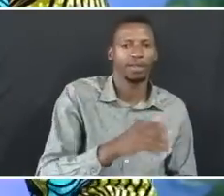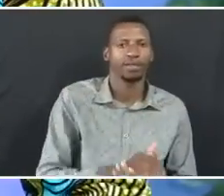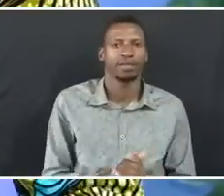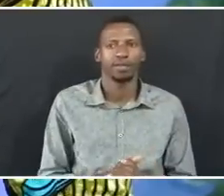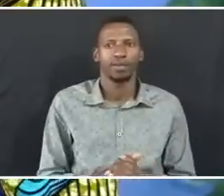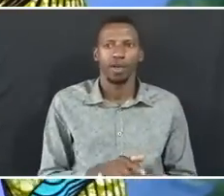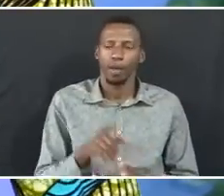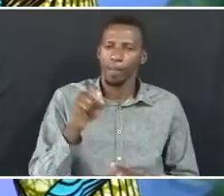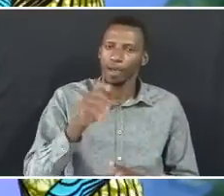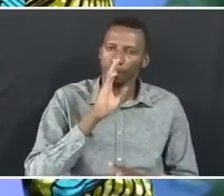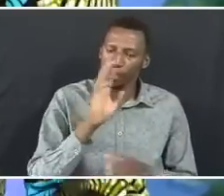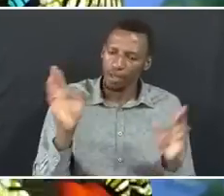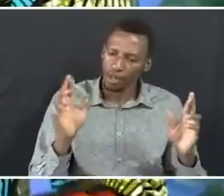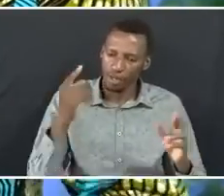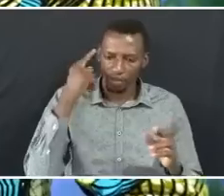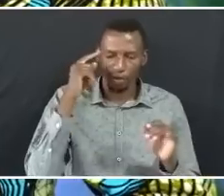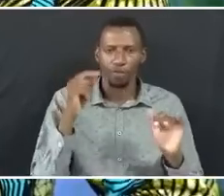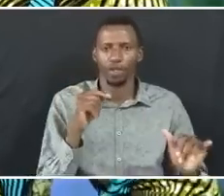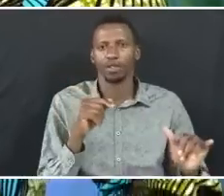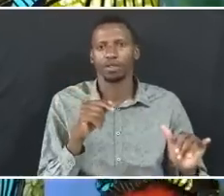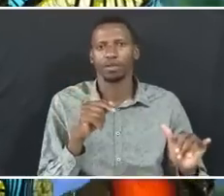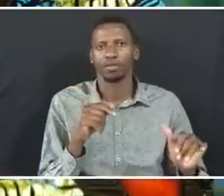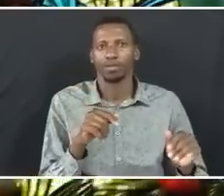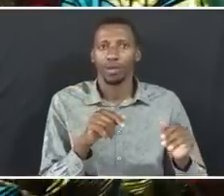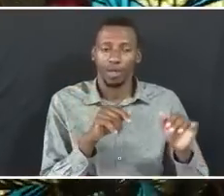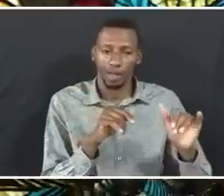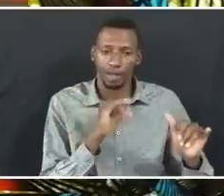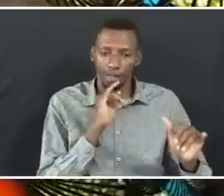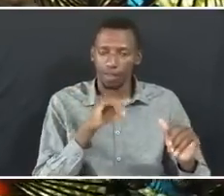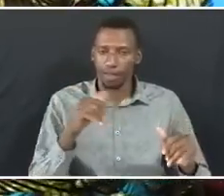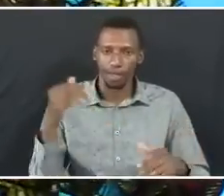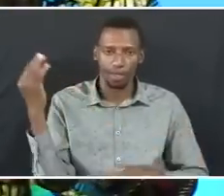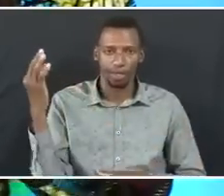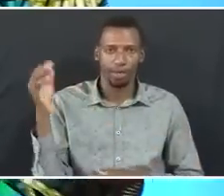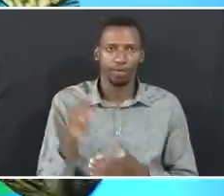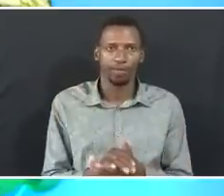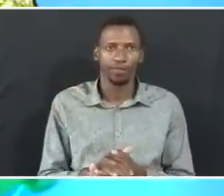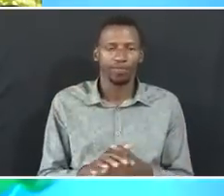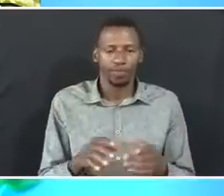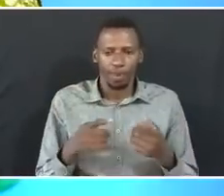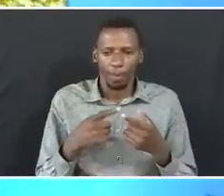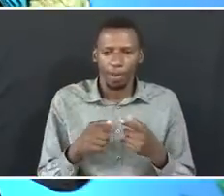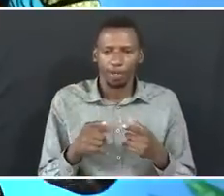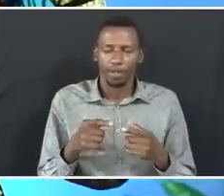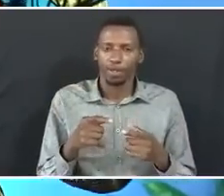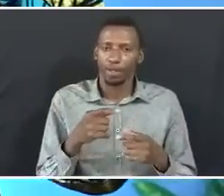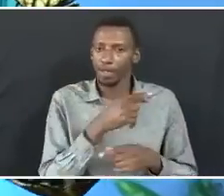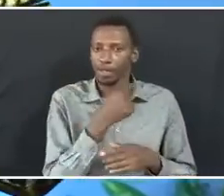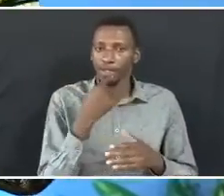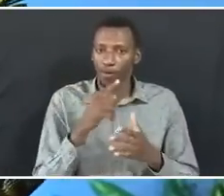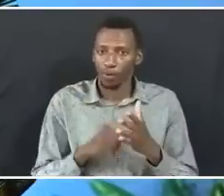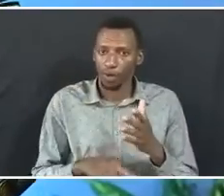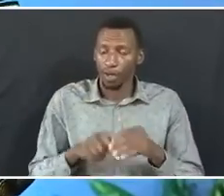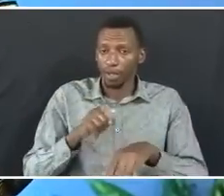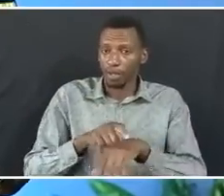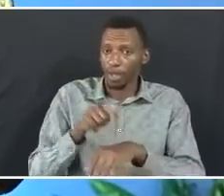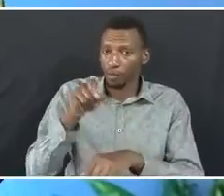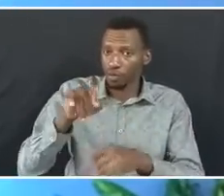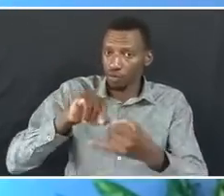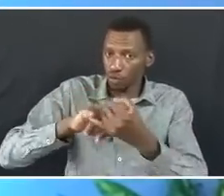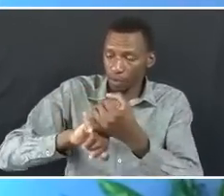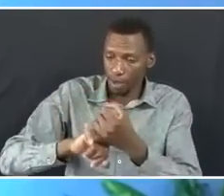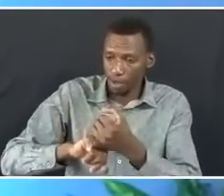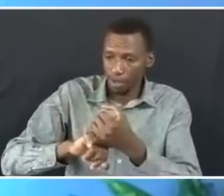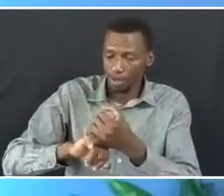worse. You should be ready for it. That's another sermon. But I'm saying, when you marry,